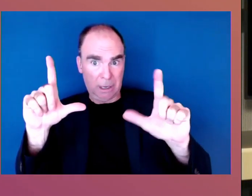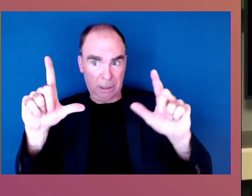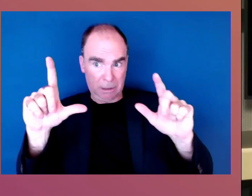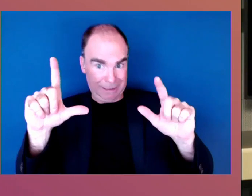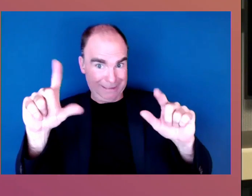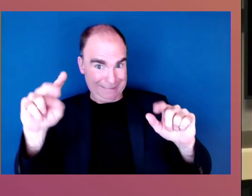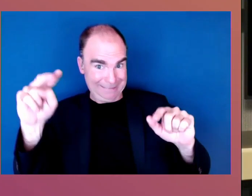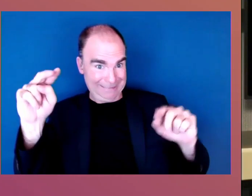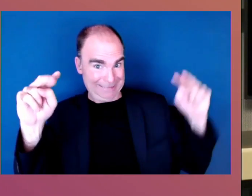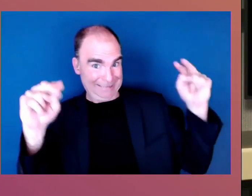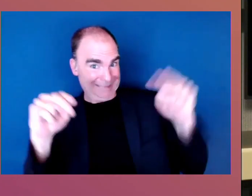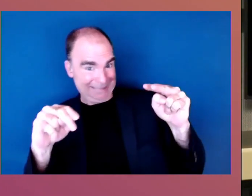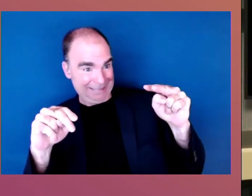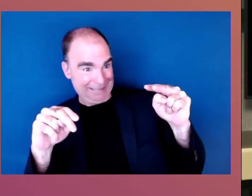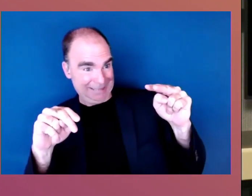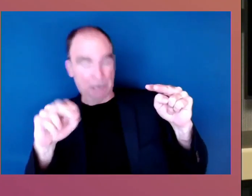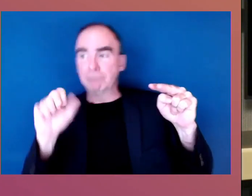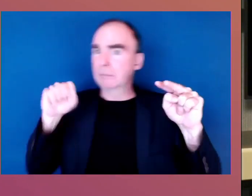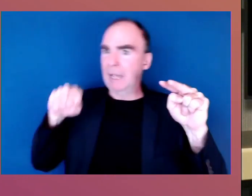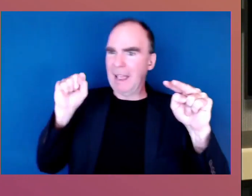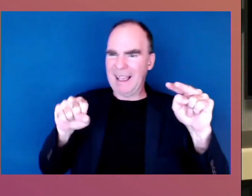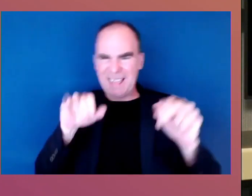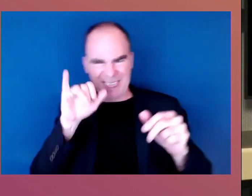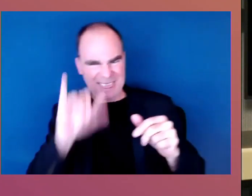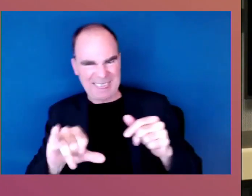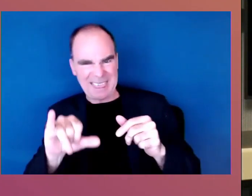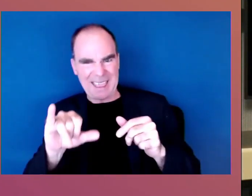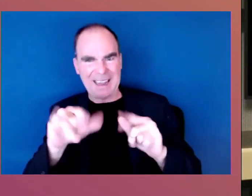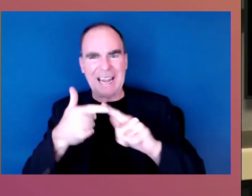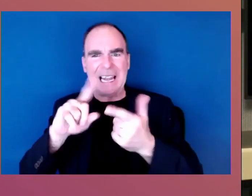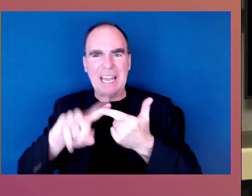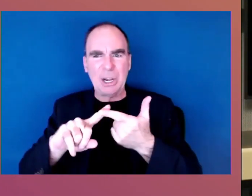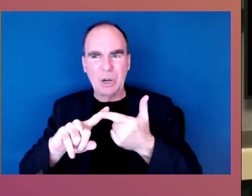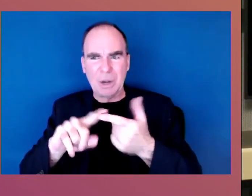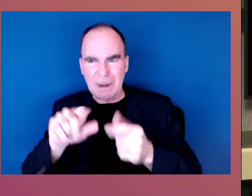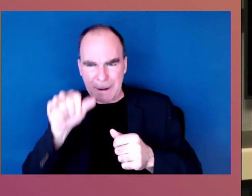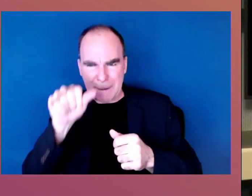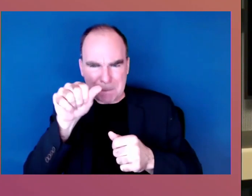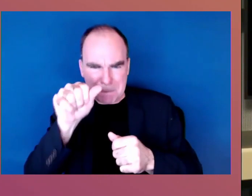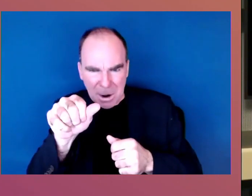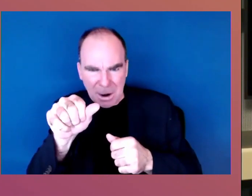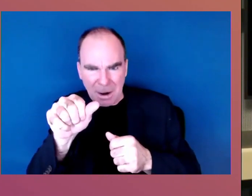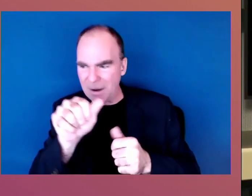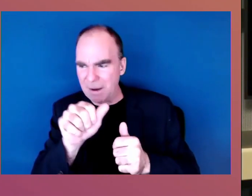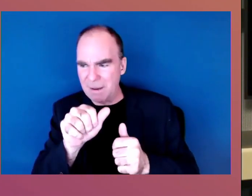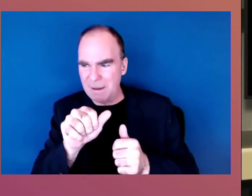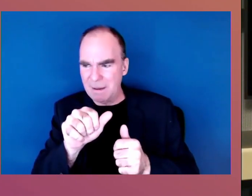I want to put this braille label on top of a cancel. So, I think it's around here.